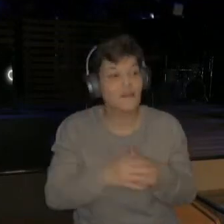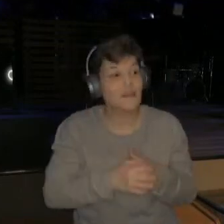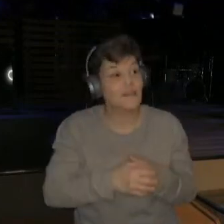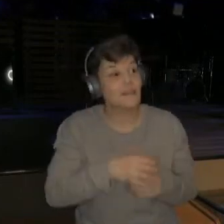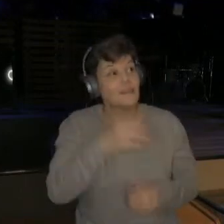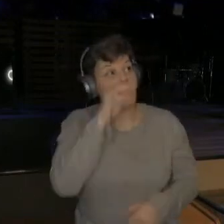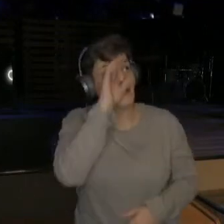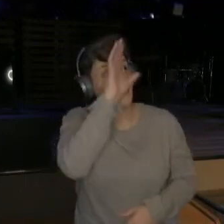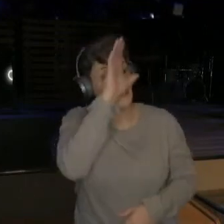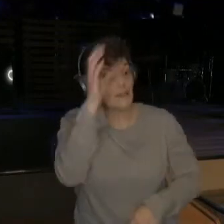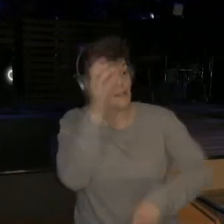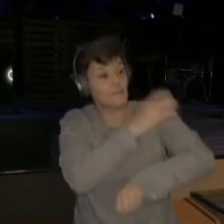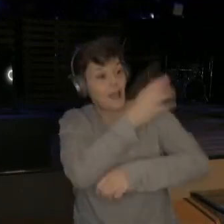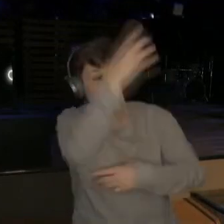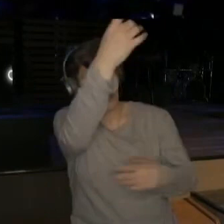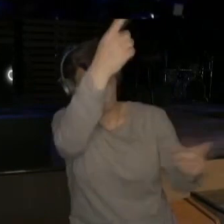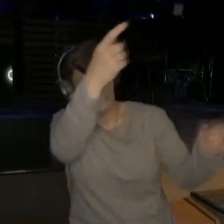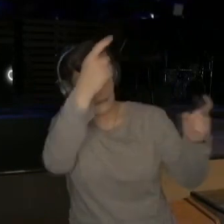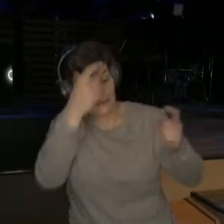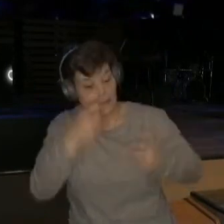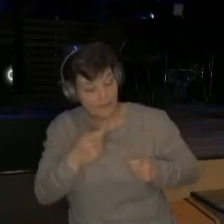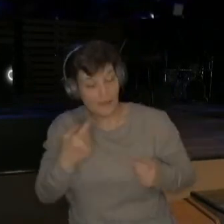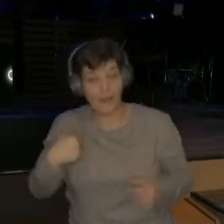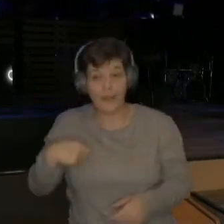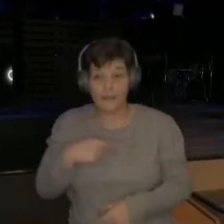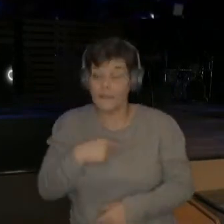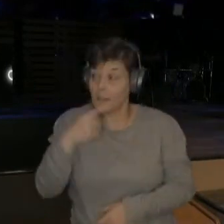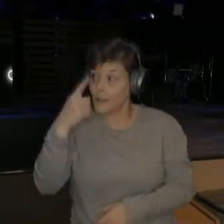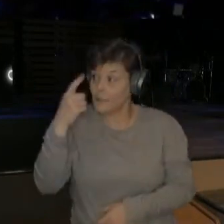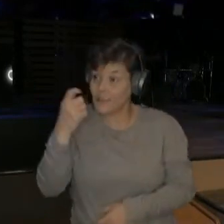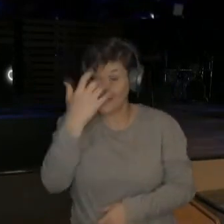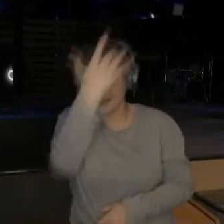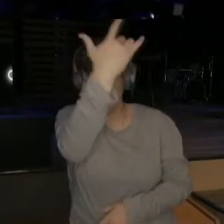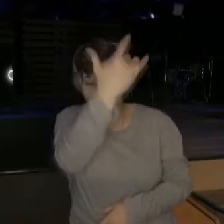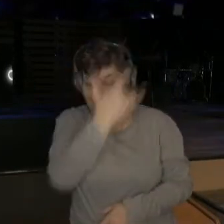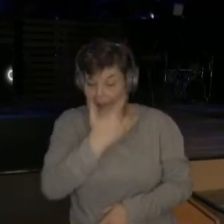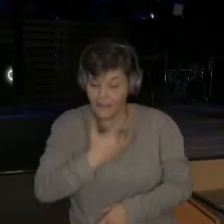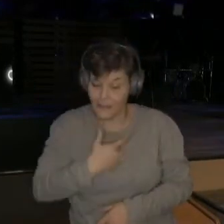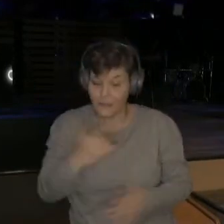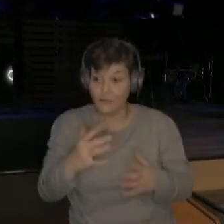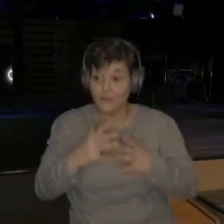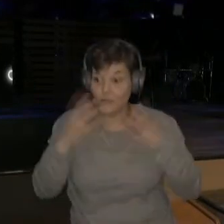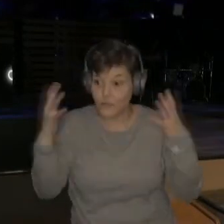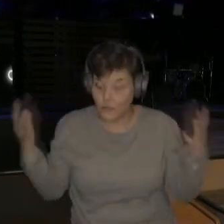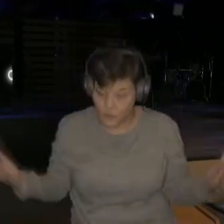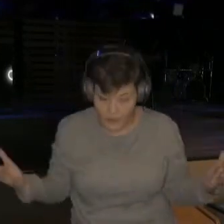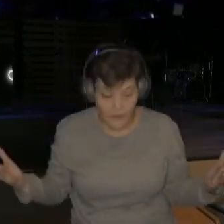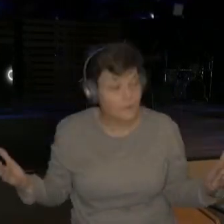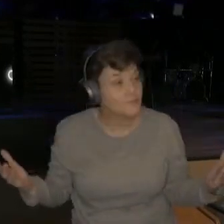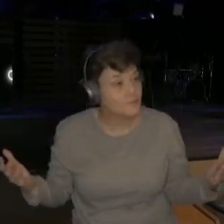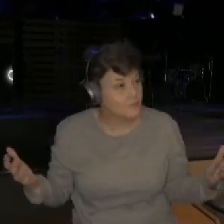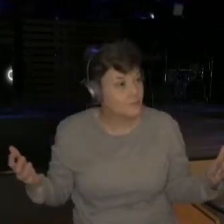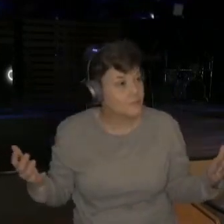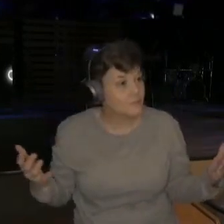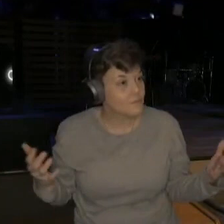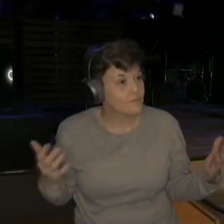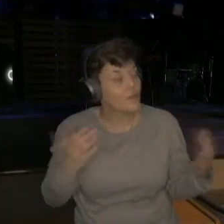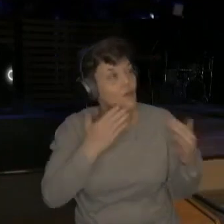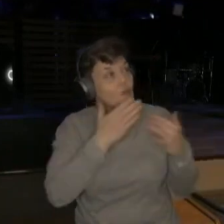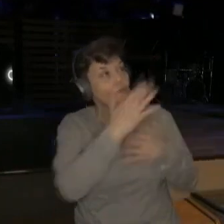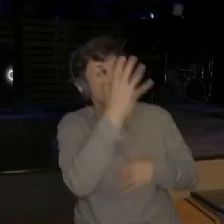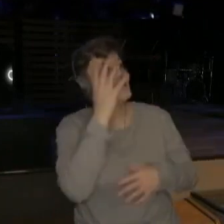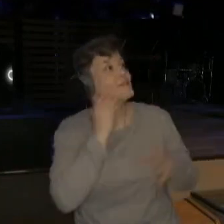divine power. For all this was lavished upon us through the rich experience of knowing